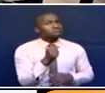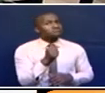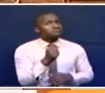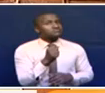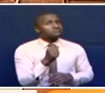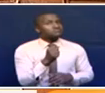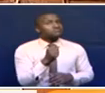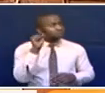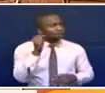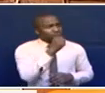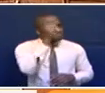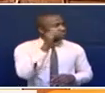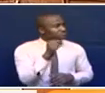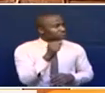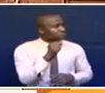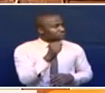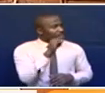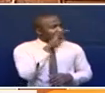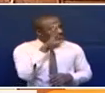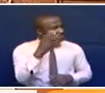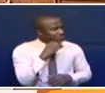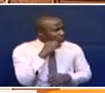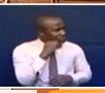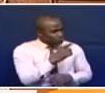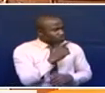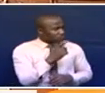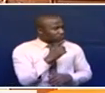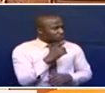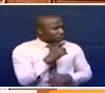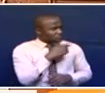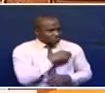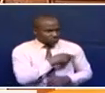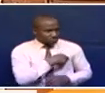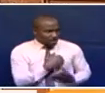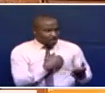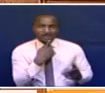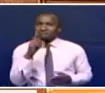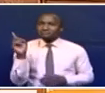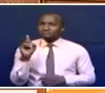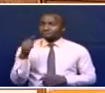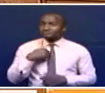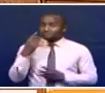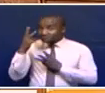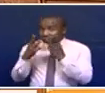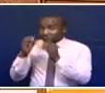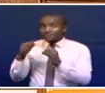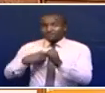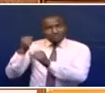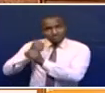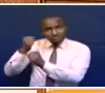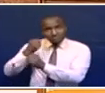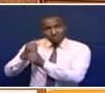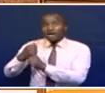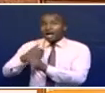about it here. You do? I did a lot of shuttling. Any regrets? No regrets. No regrets. I did my best. I was